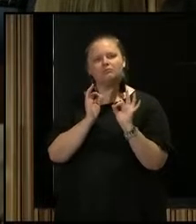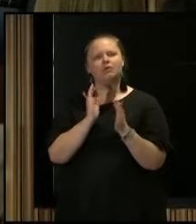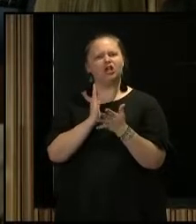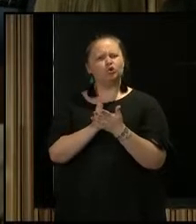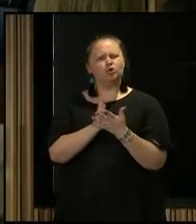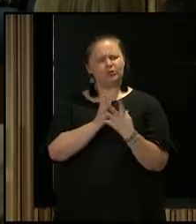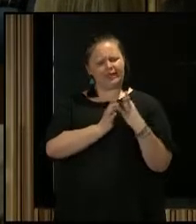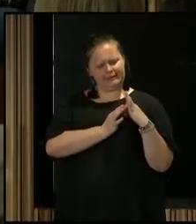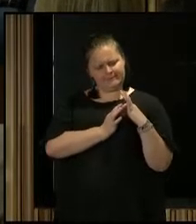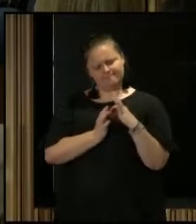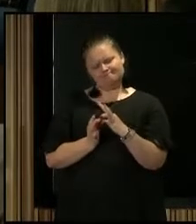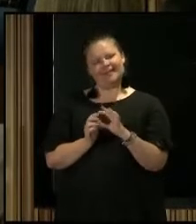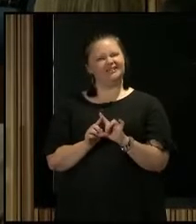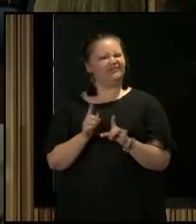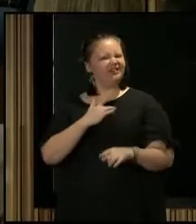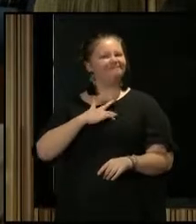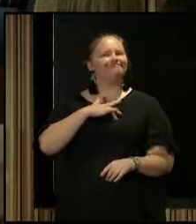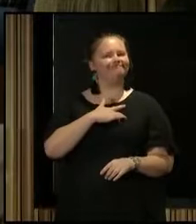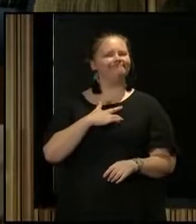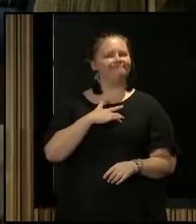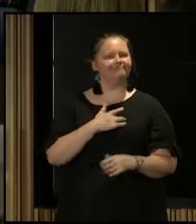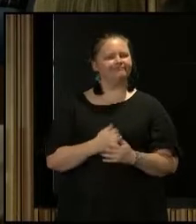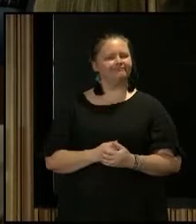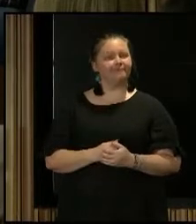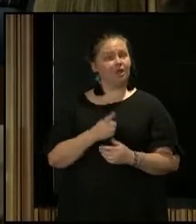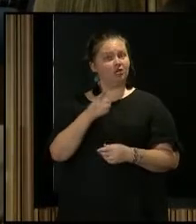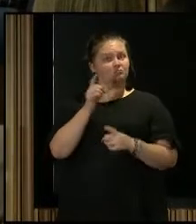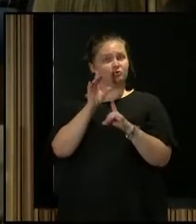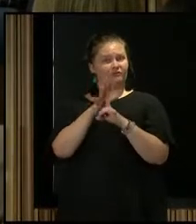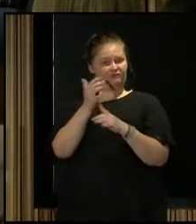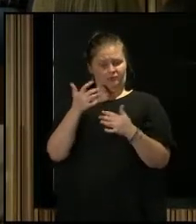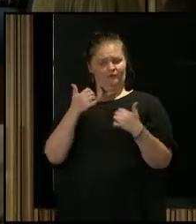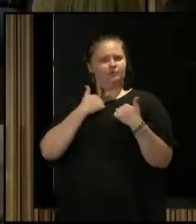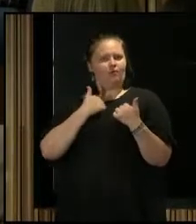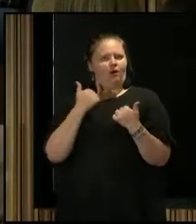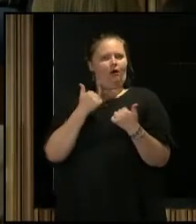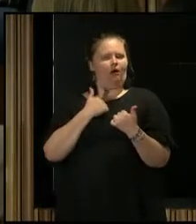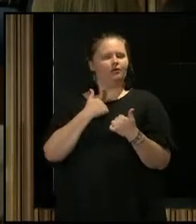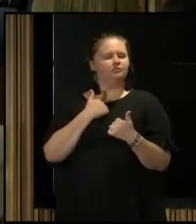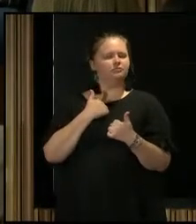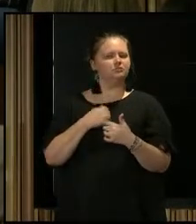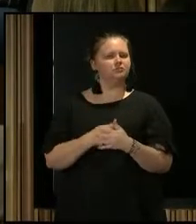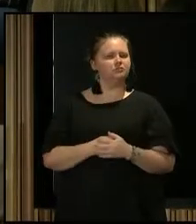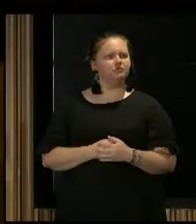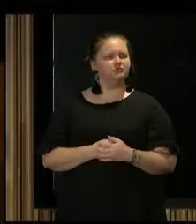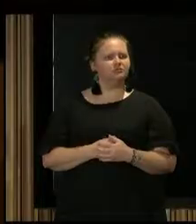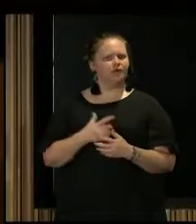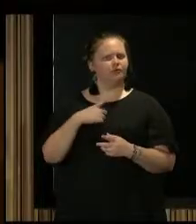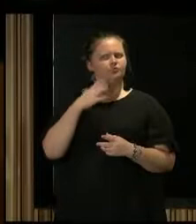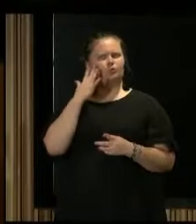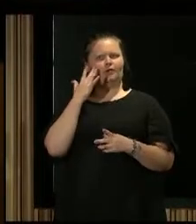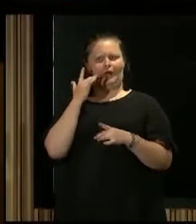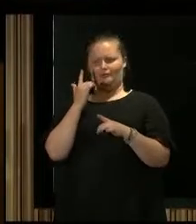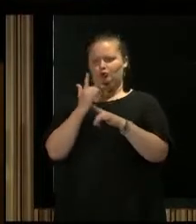a different emotion. Did you find, were there surprises for you when, you know, you talked a little bit about just the idea of doing